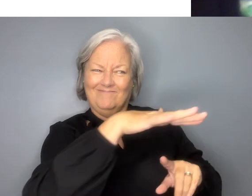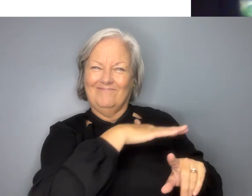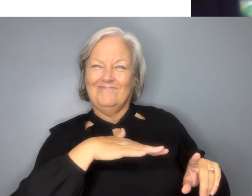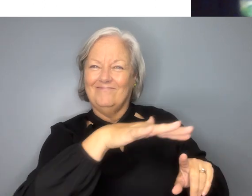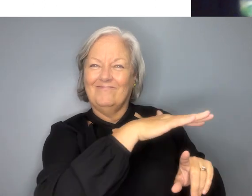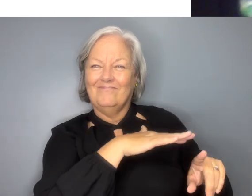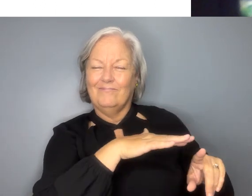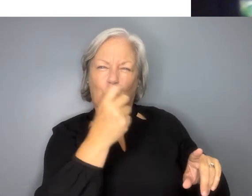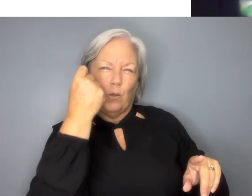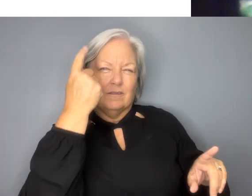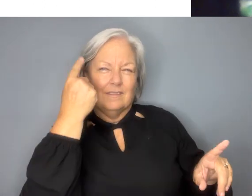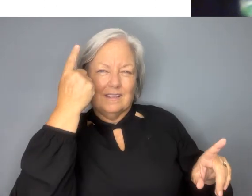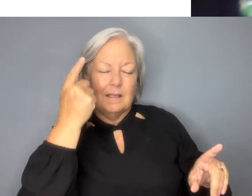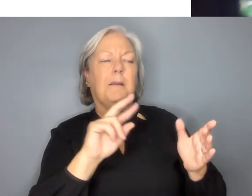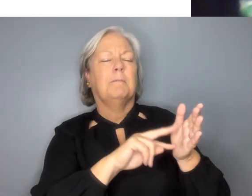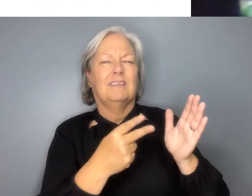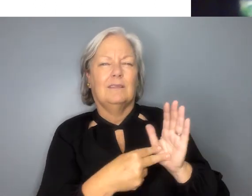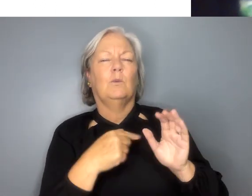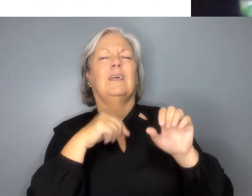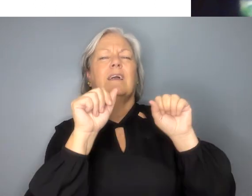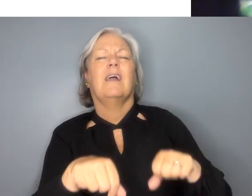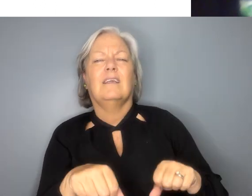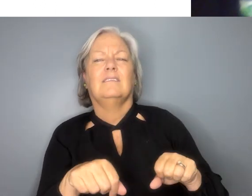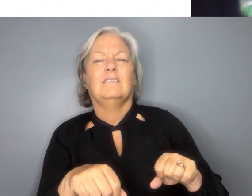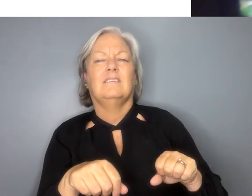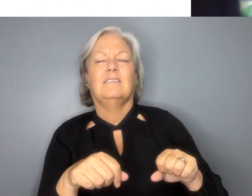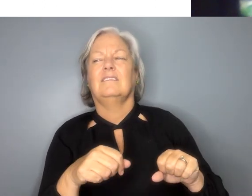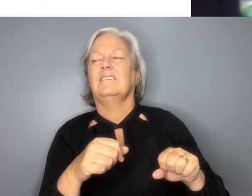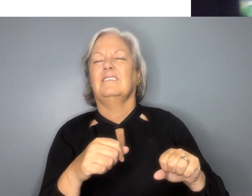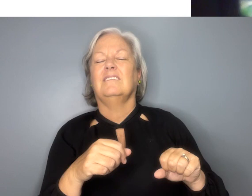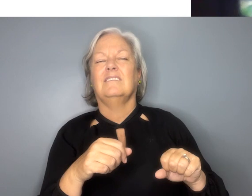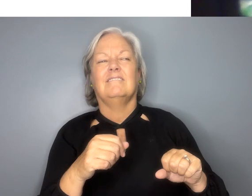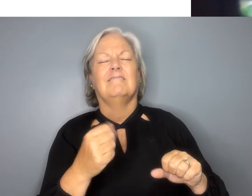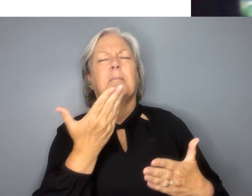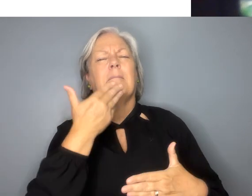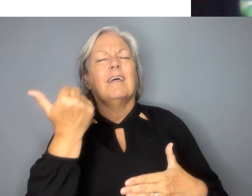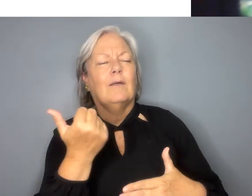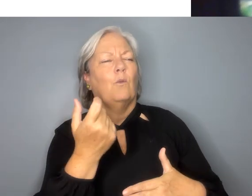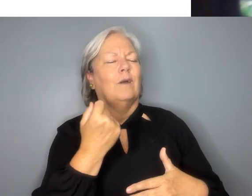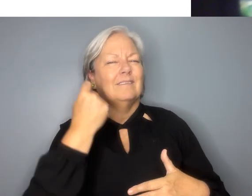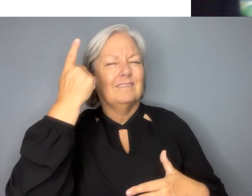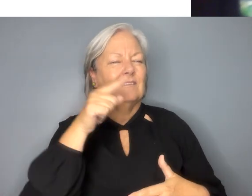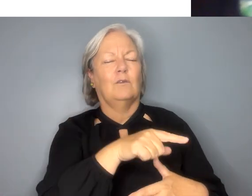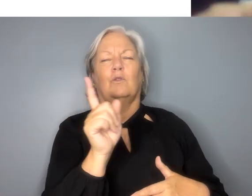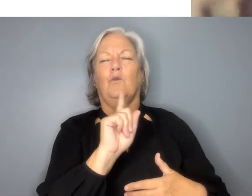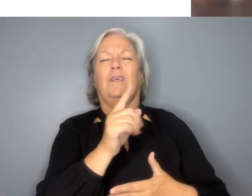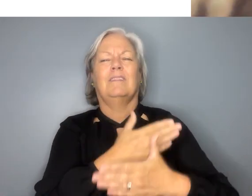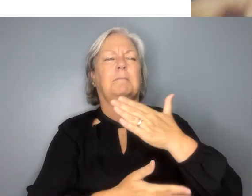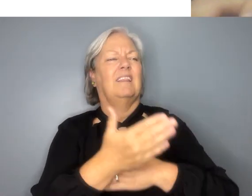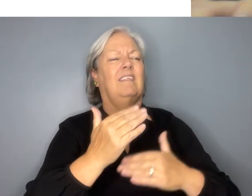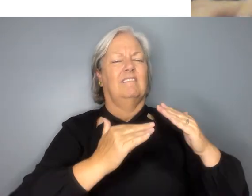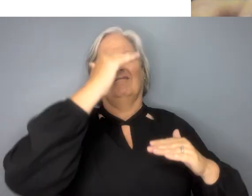exist, we can create a more holistic way of being that doesn't automatically make